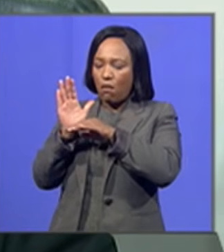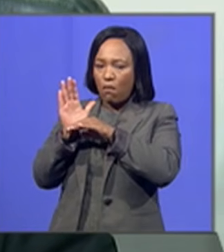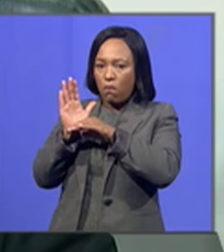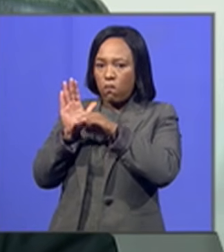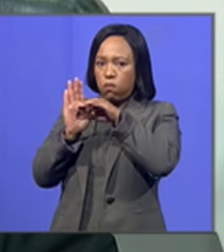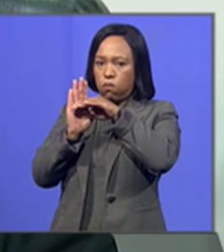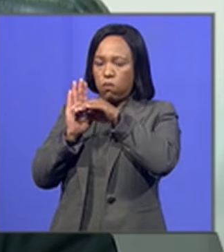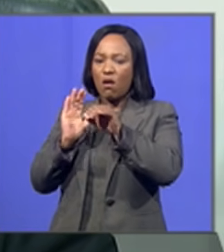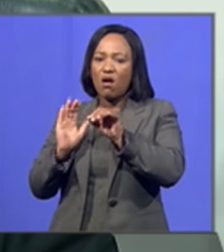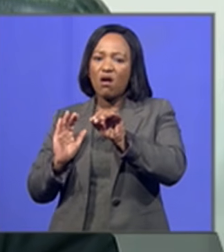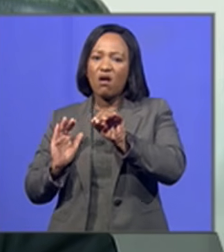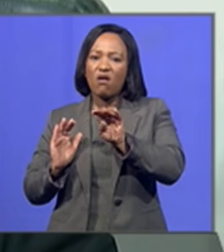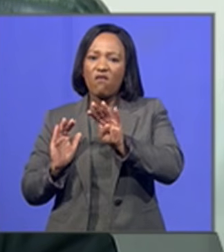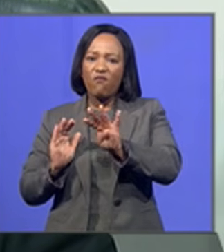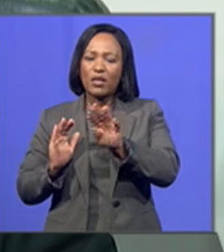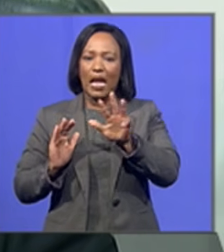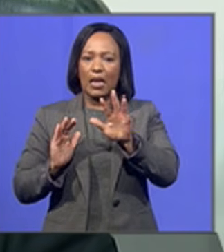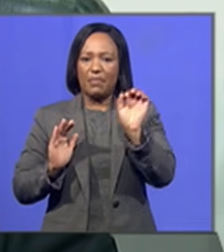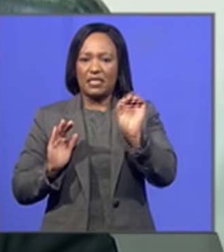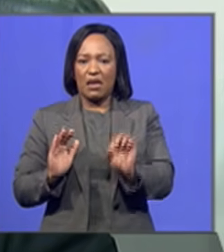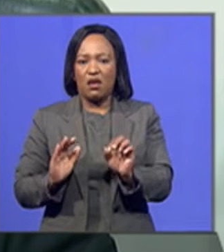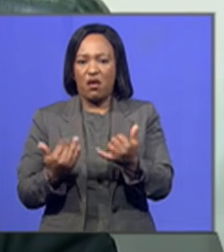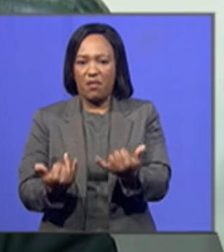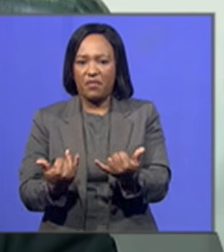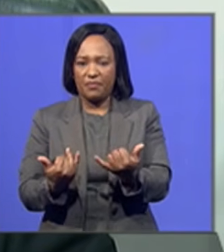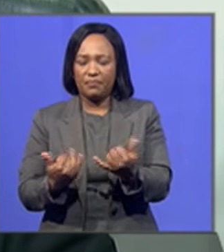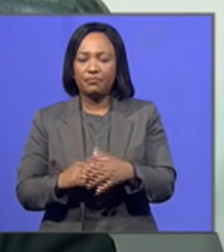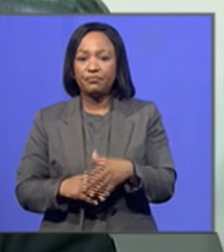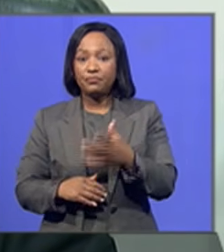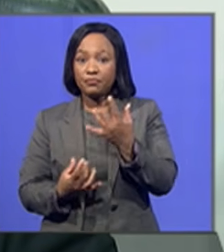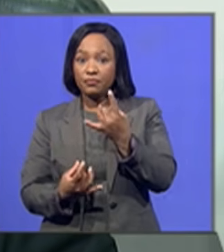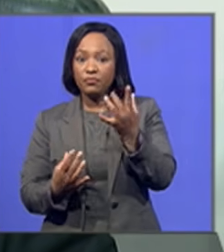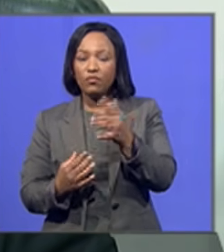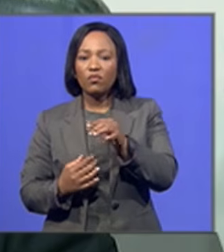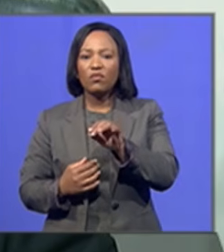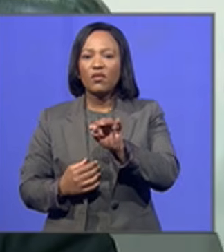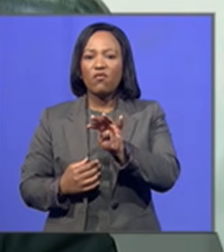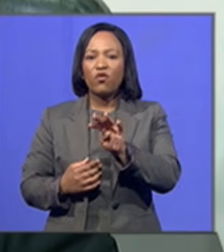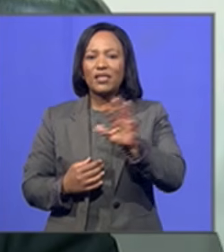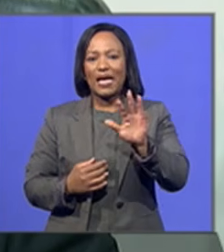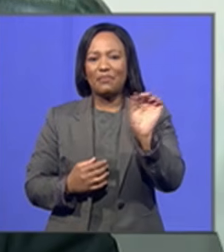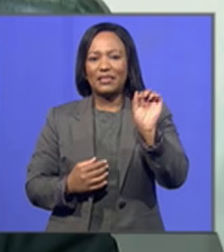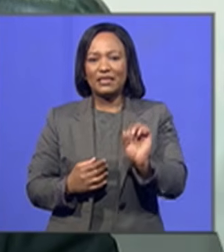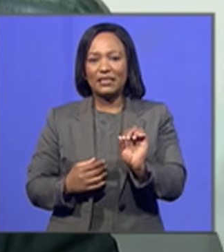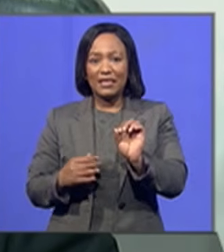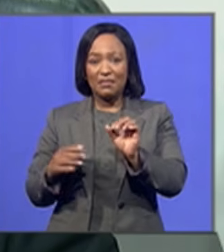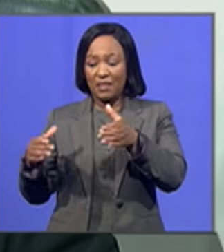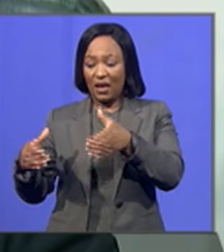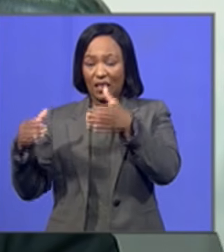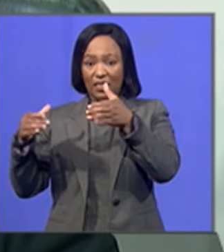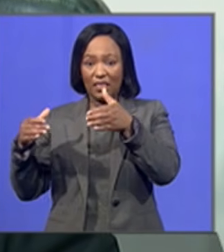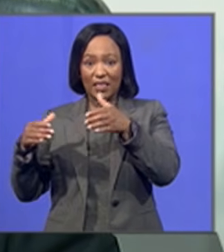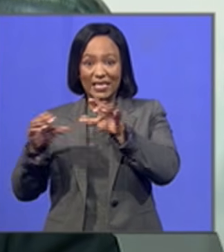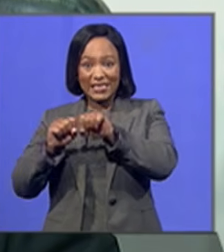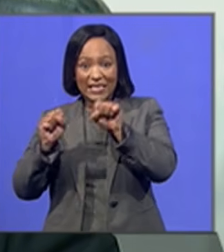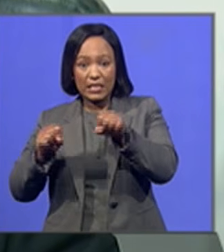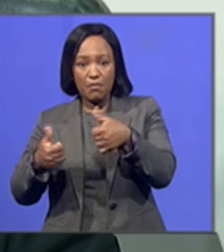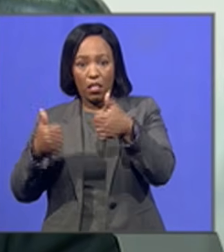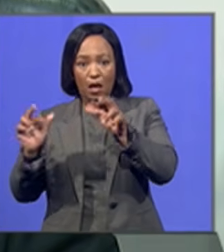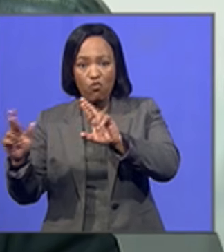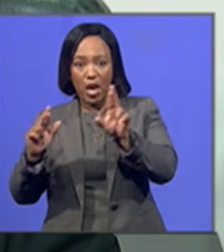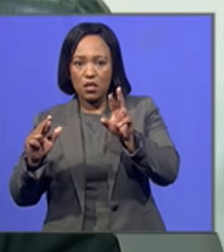we have this morning. I must indicate that 49% doesn't necessarily mean that the system is stable. We want